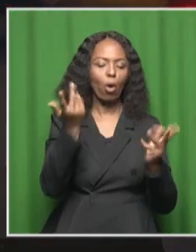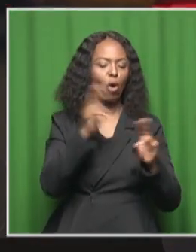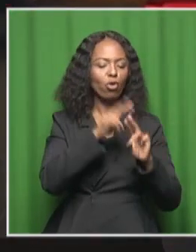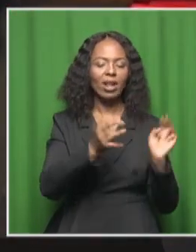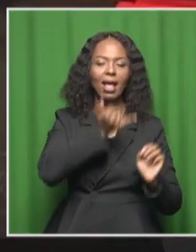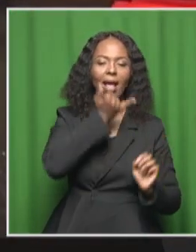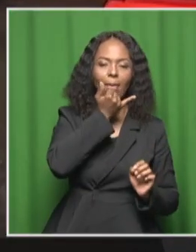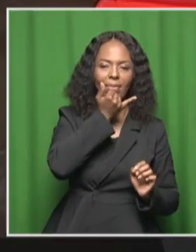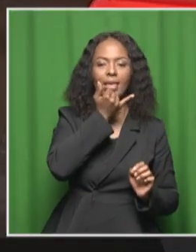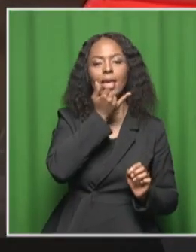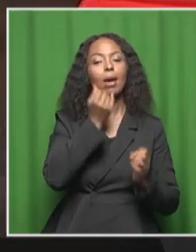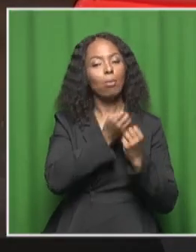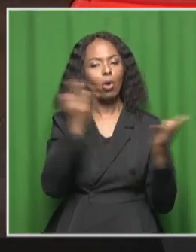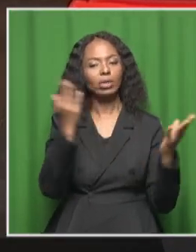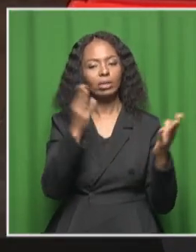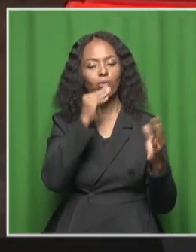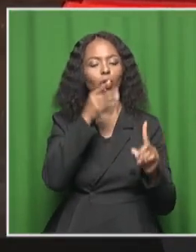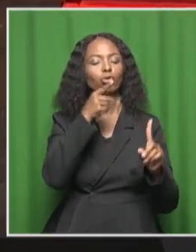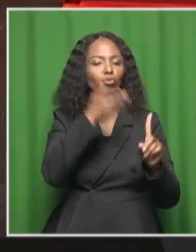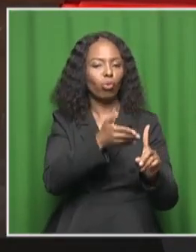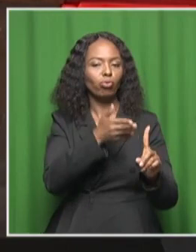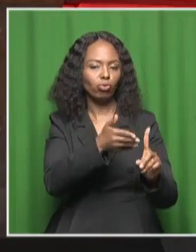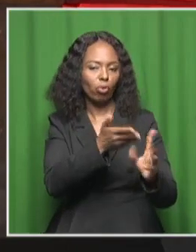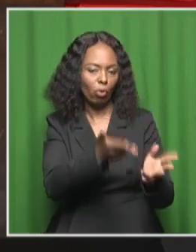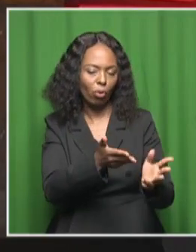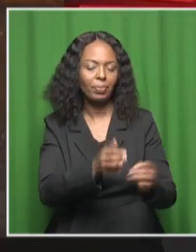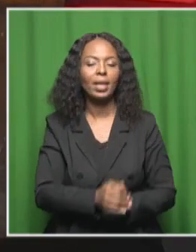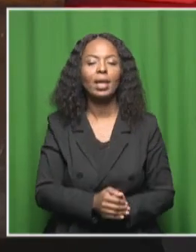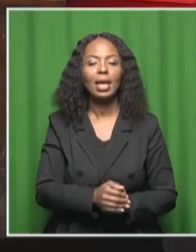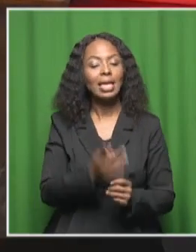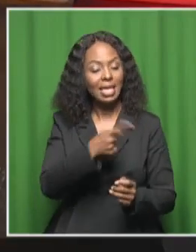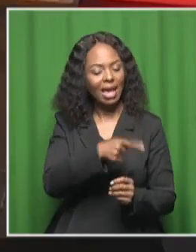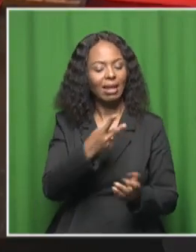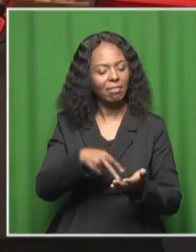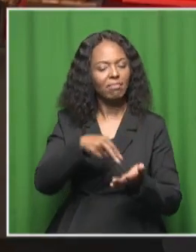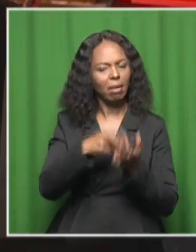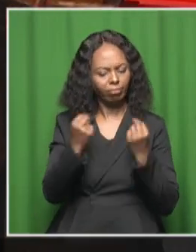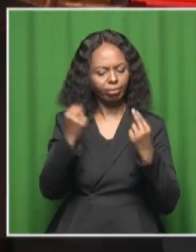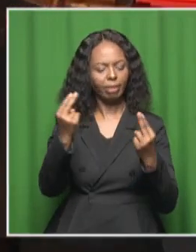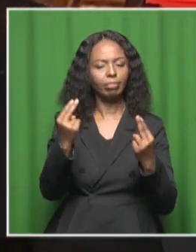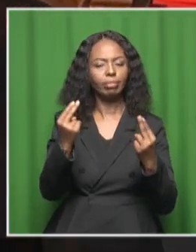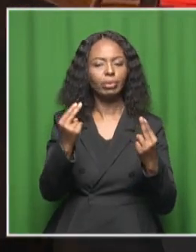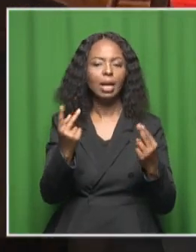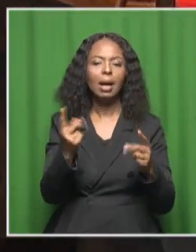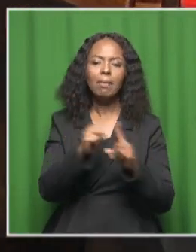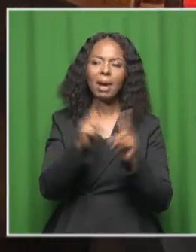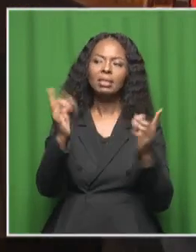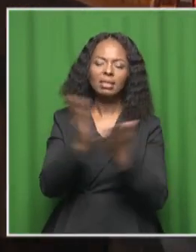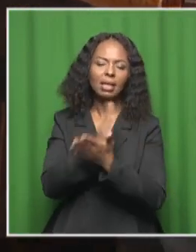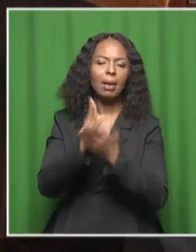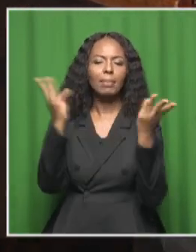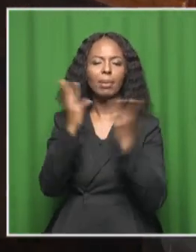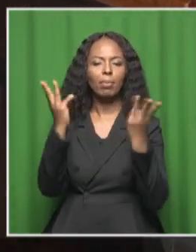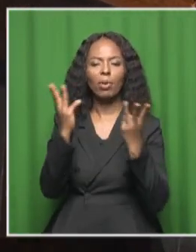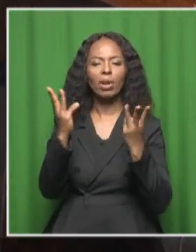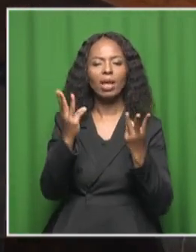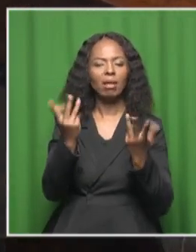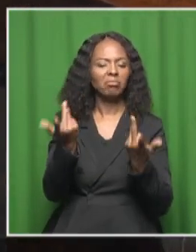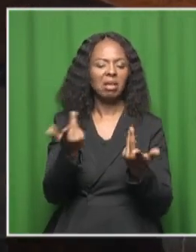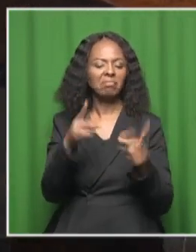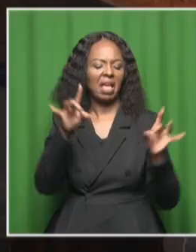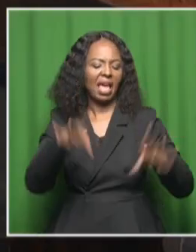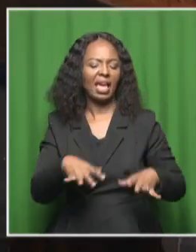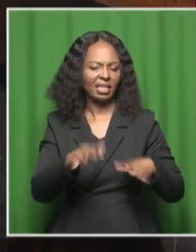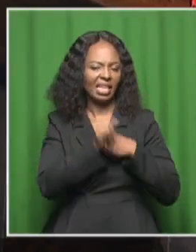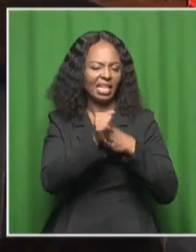spoke volumes about his leadership and how he stood for what he believed in. There are people who did not like his style of leadership. And I wonder,